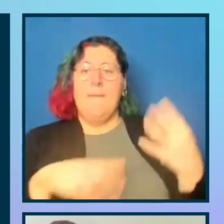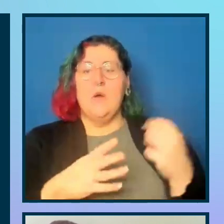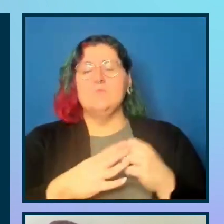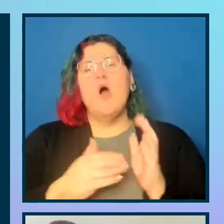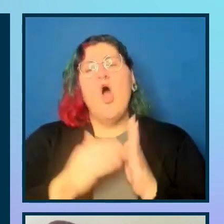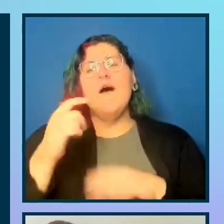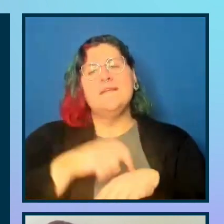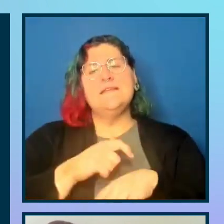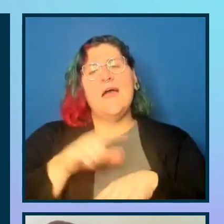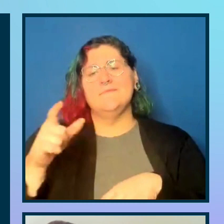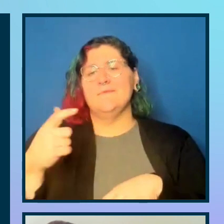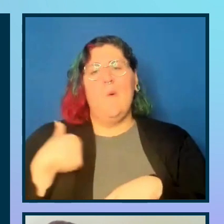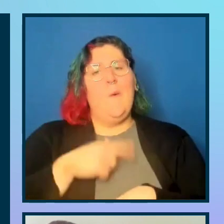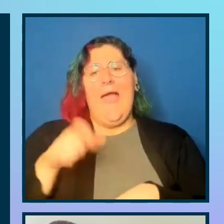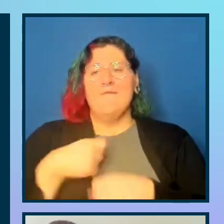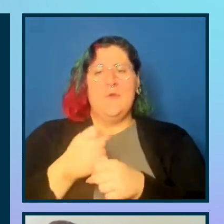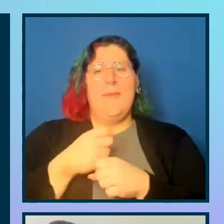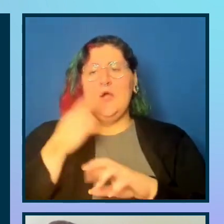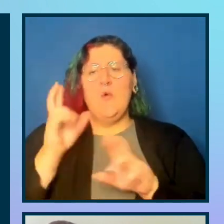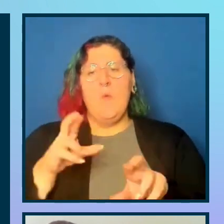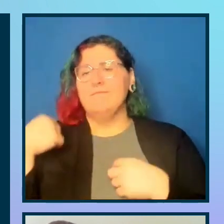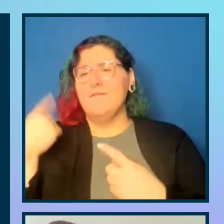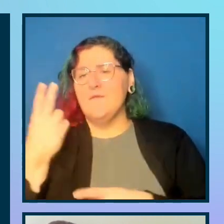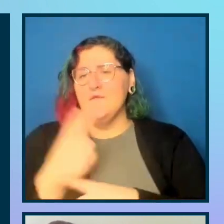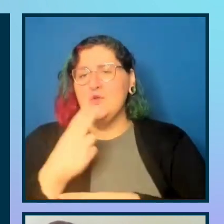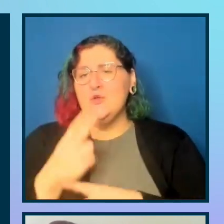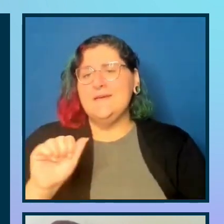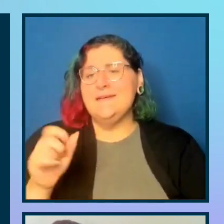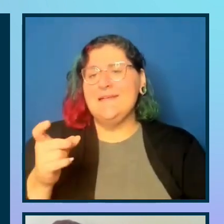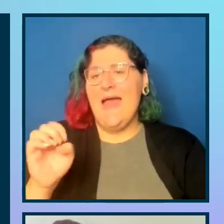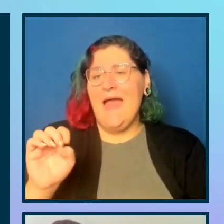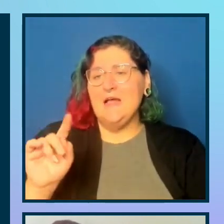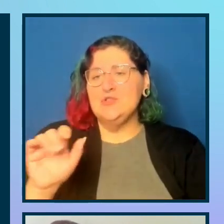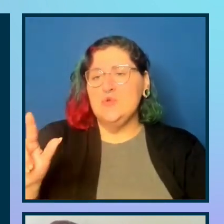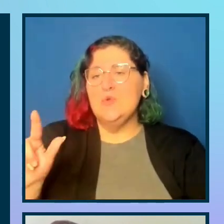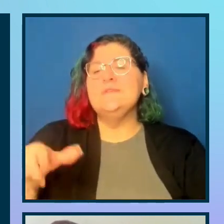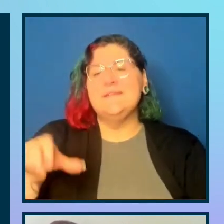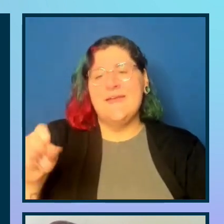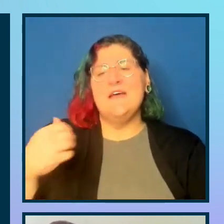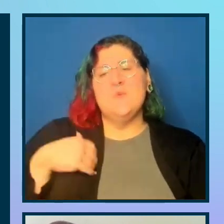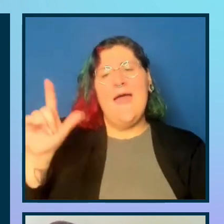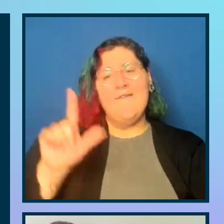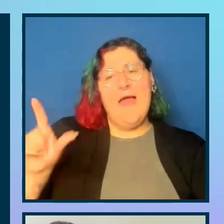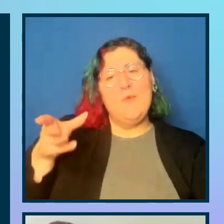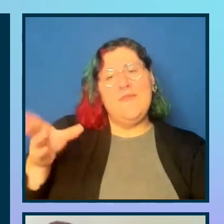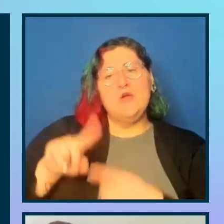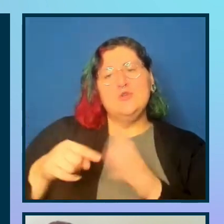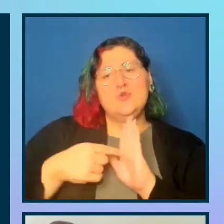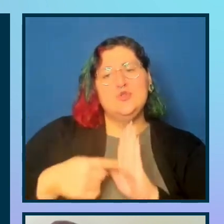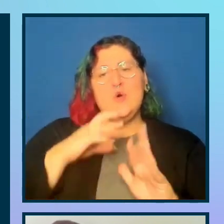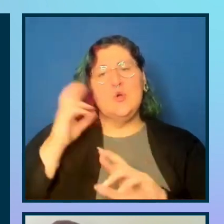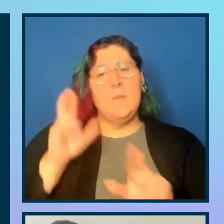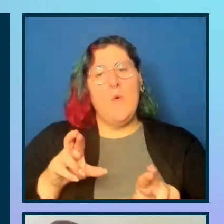ever used the Axe tools, which we talked about earlier, there are libraries to display reports, such as the Axe report generator, which generates